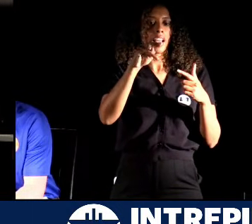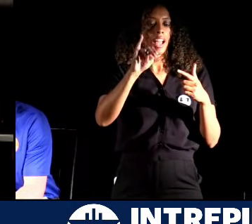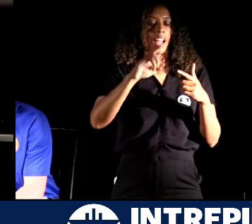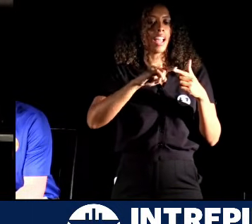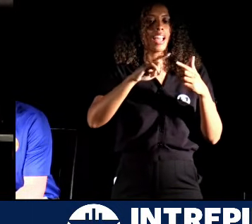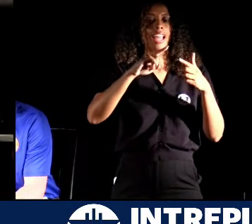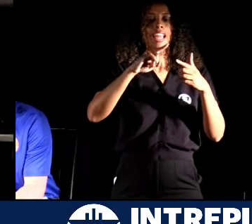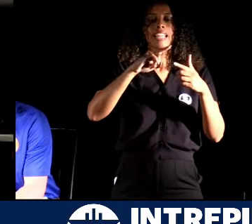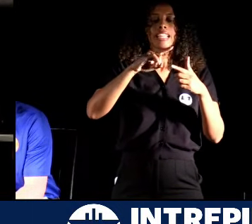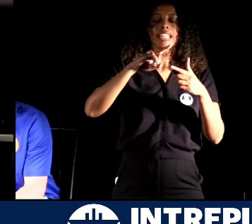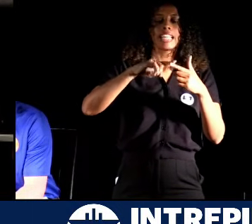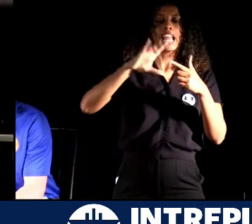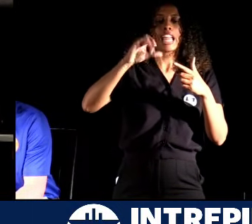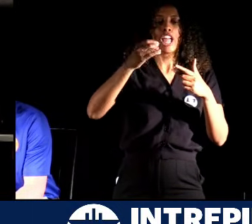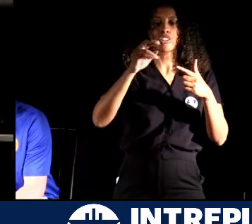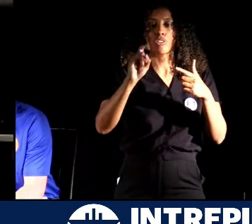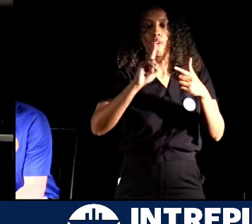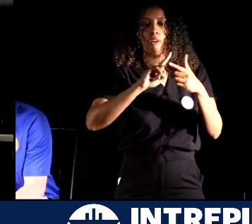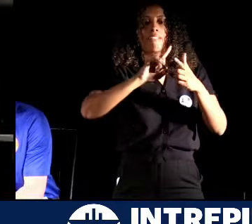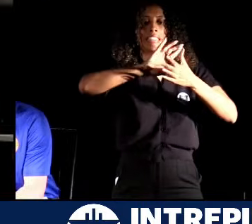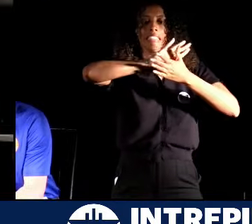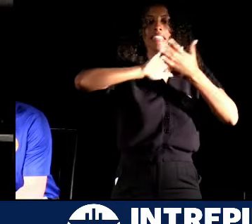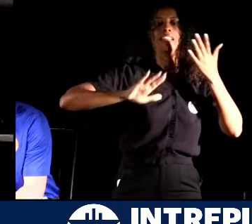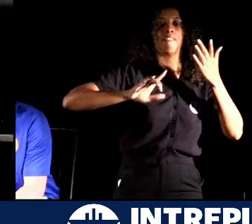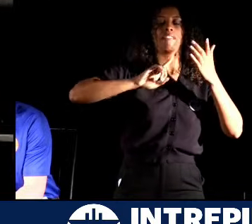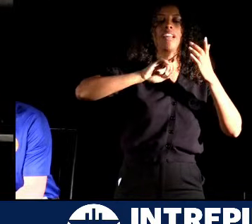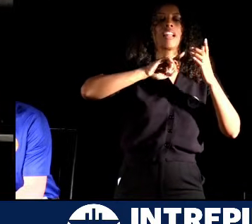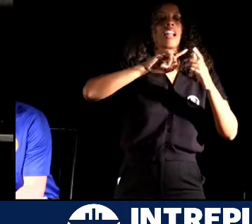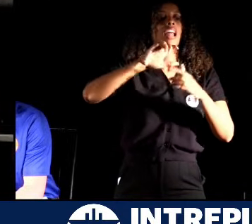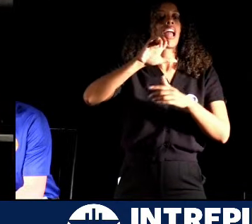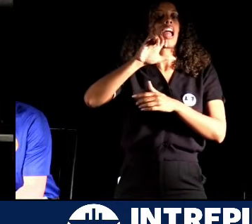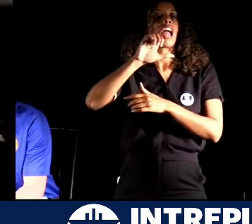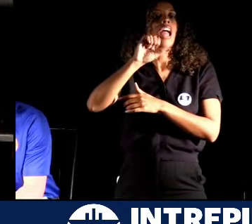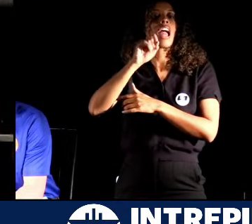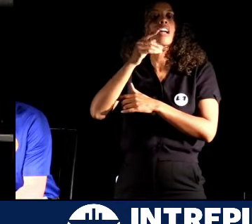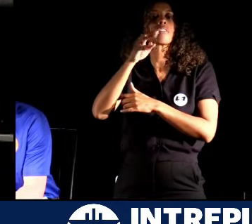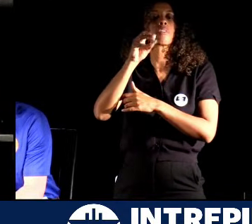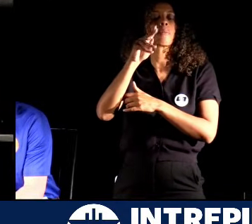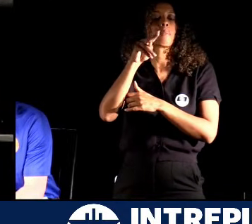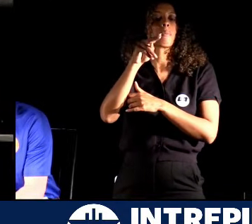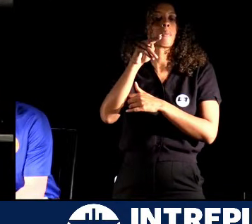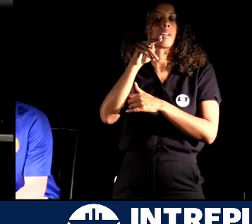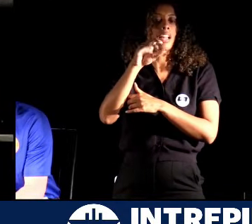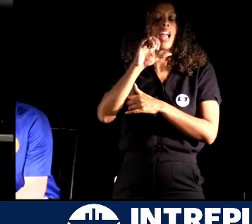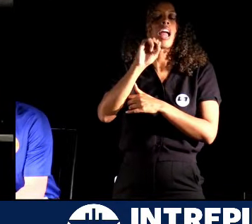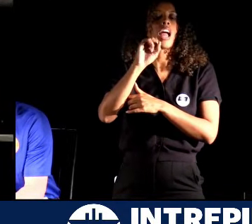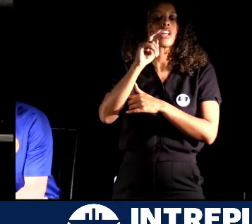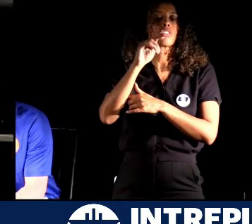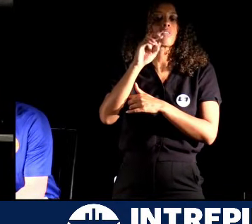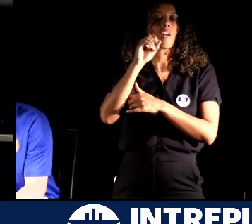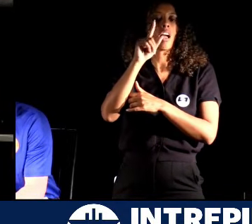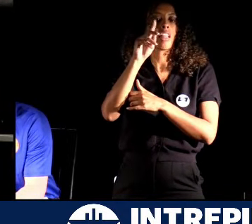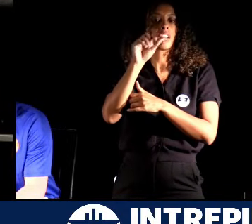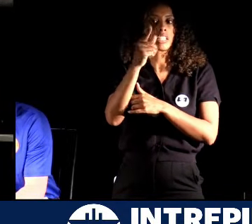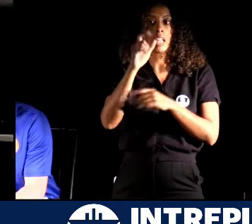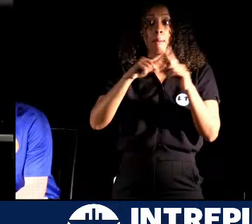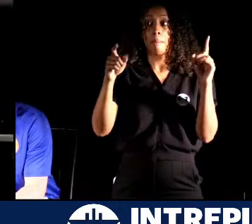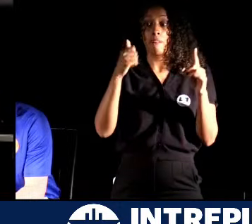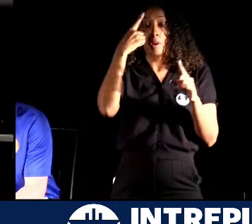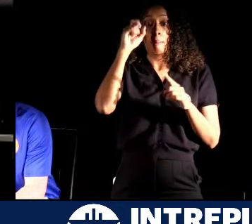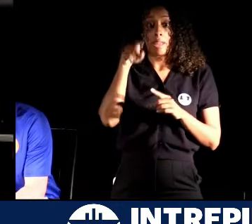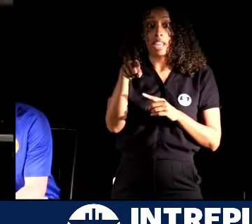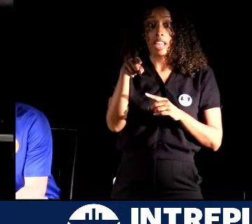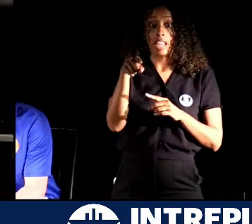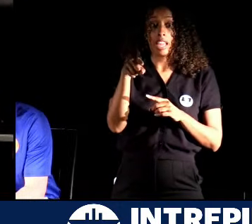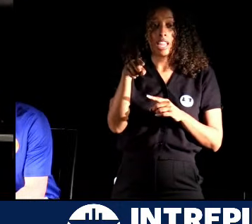example. All that astronomical bodies, right? The astronomy and astrology. For me,